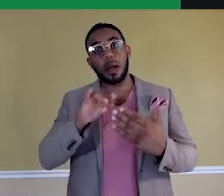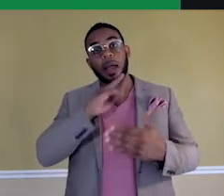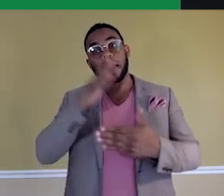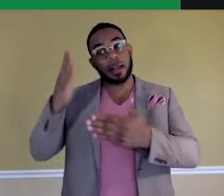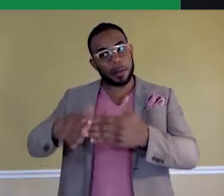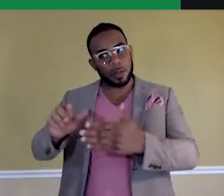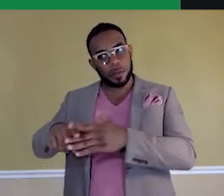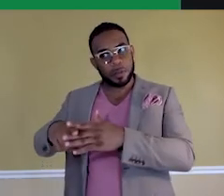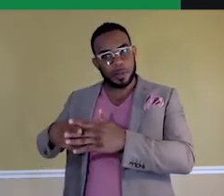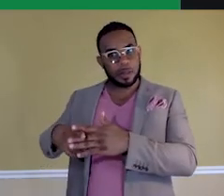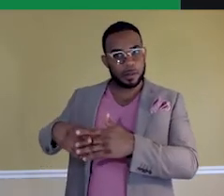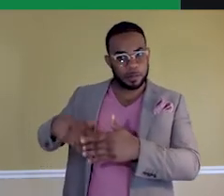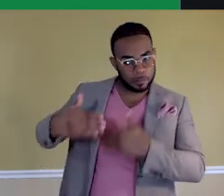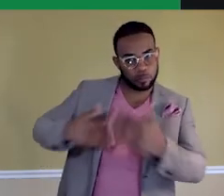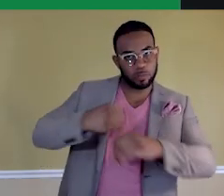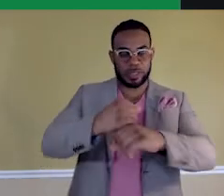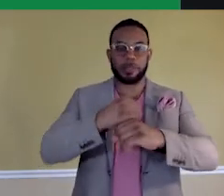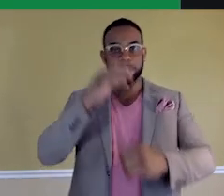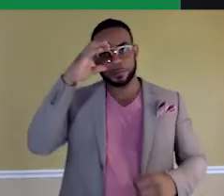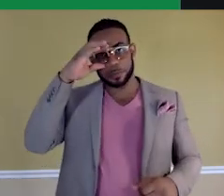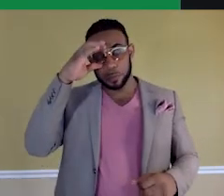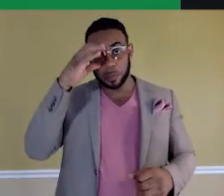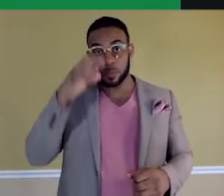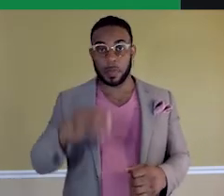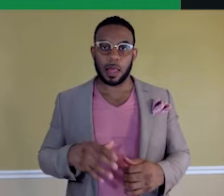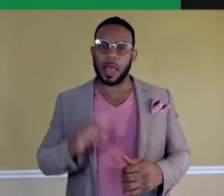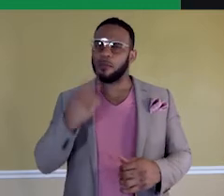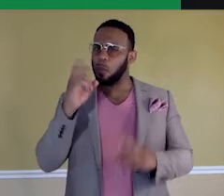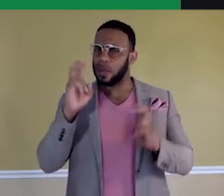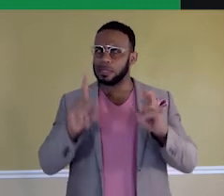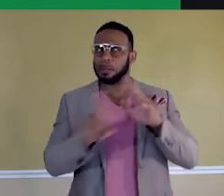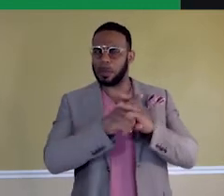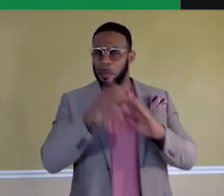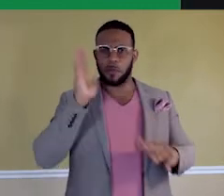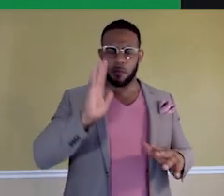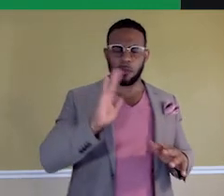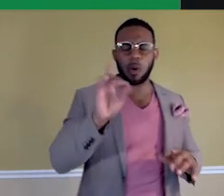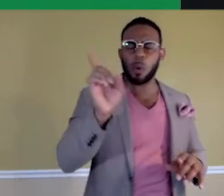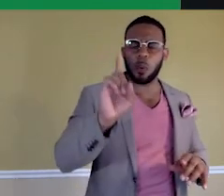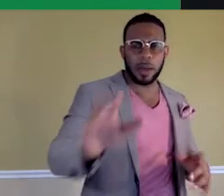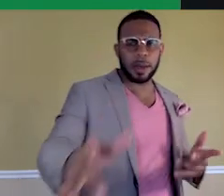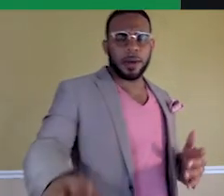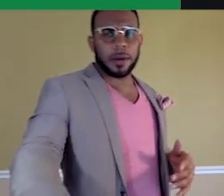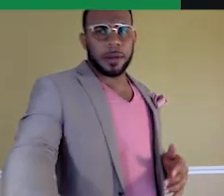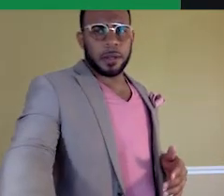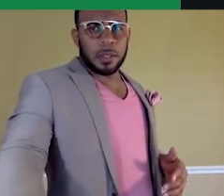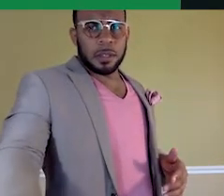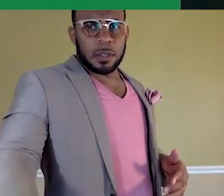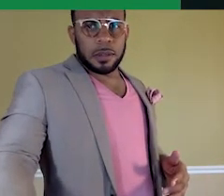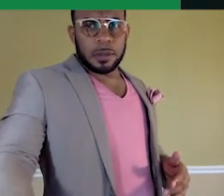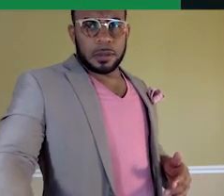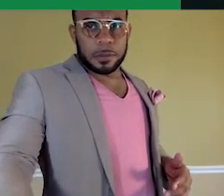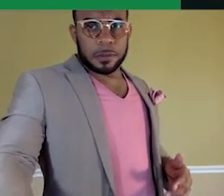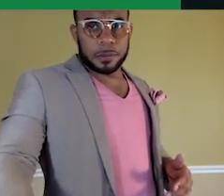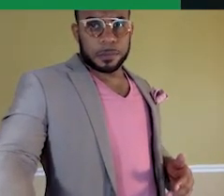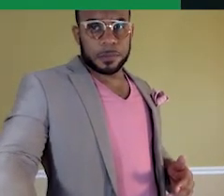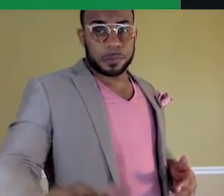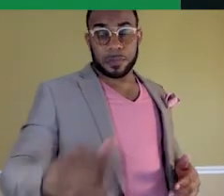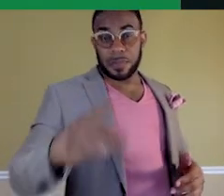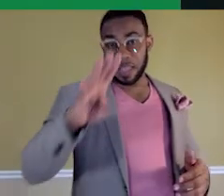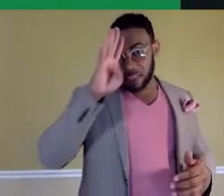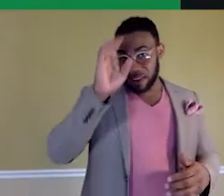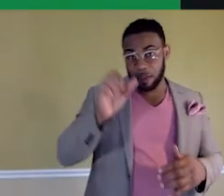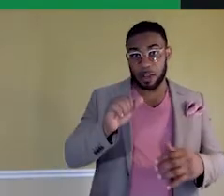complete to begin protection. I've had an issue come up before me where the innovator, the creator in this case, was